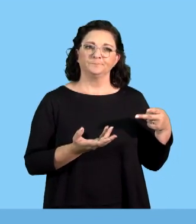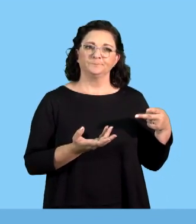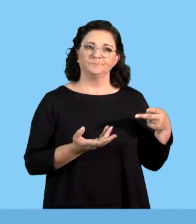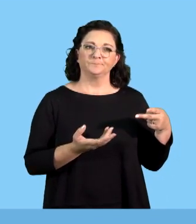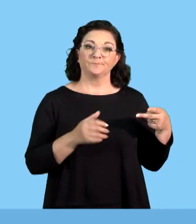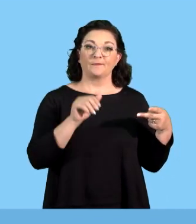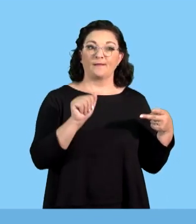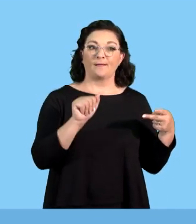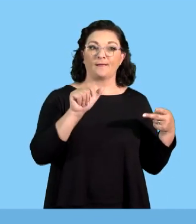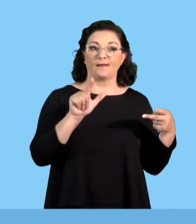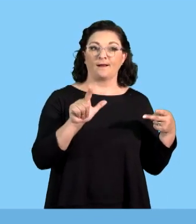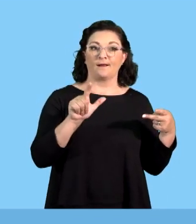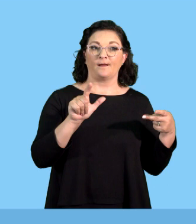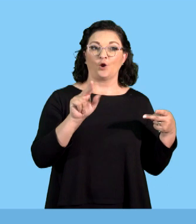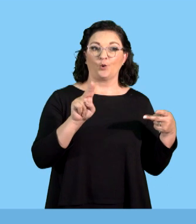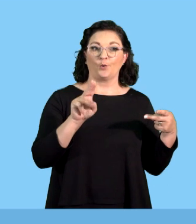aluminum